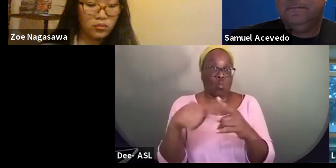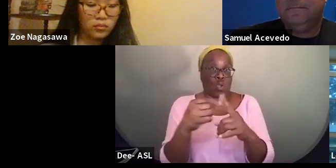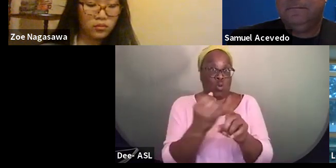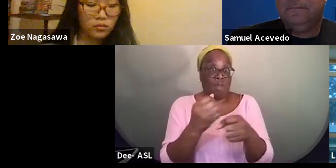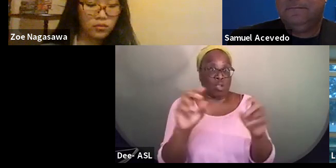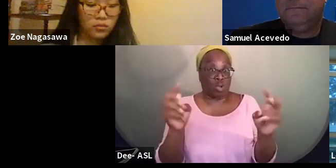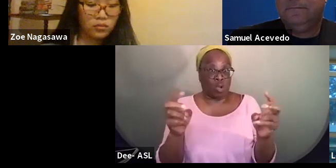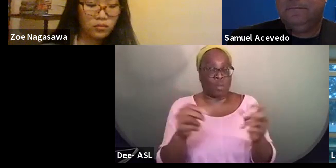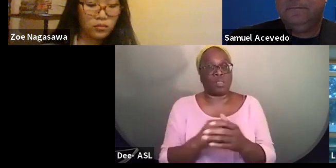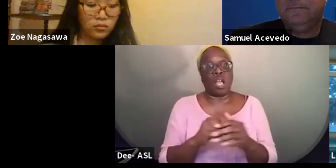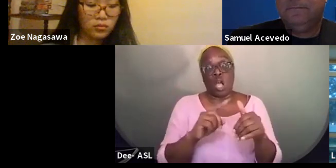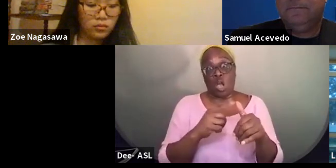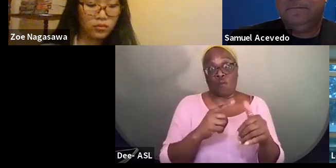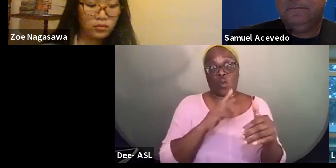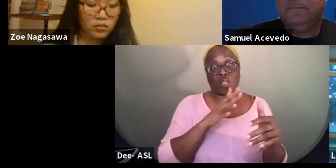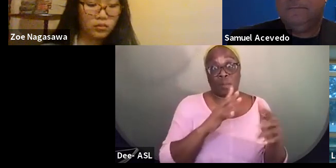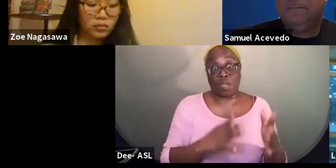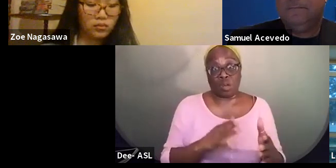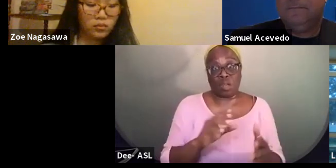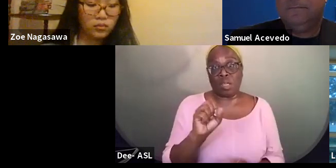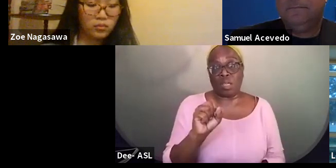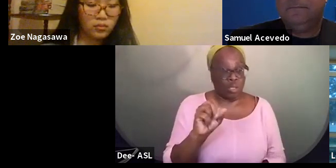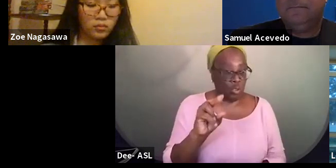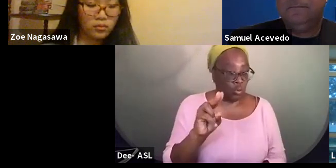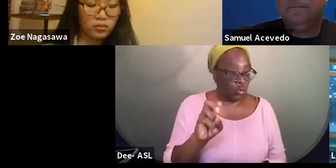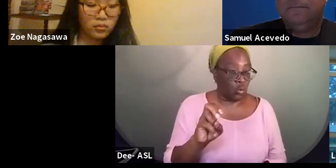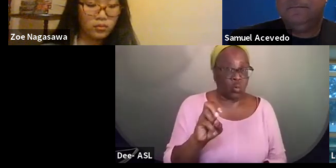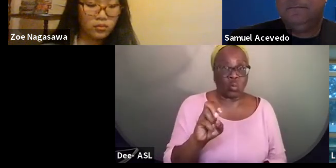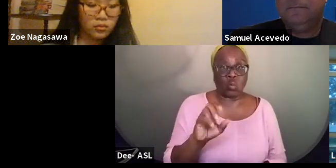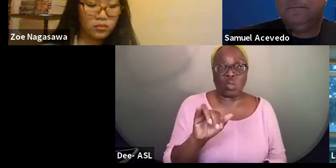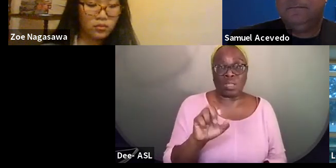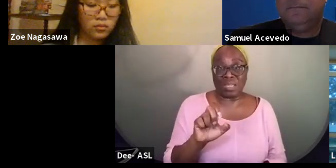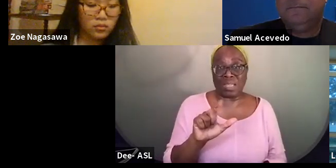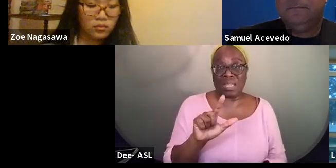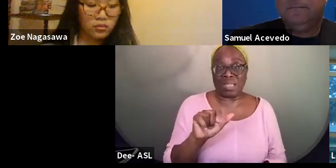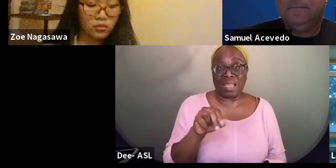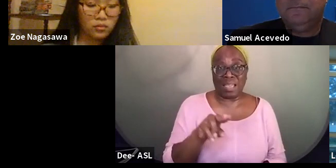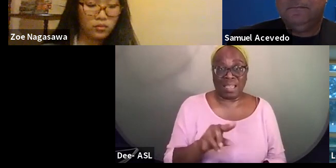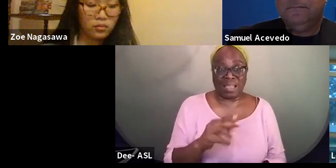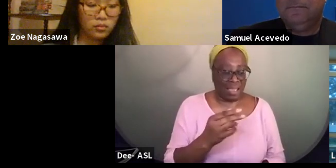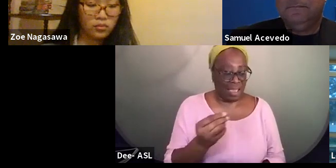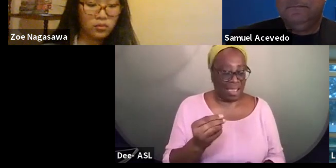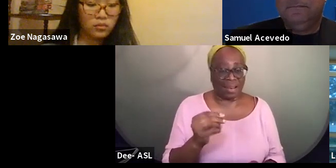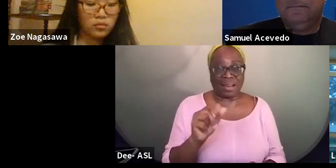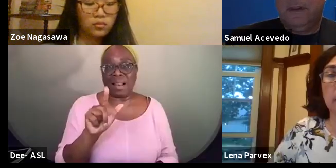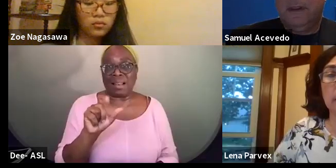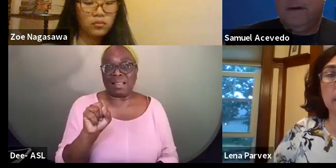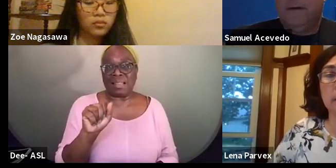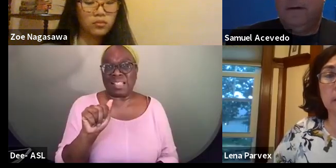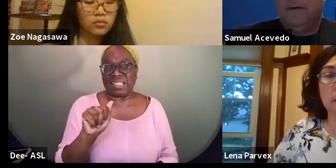speaker this evening is Suri Yang, followed by Shanggu Shi and Lisa Green.